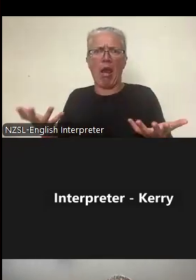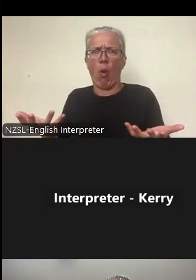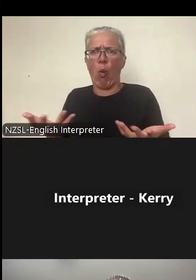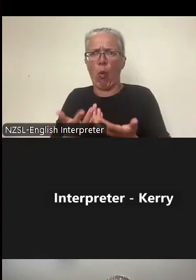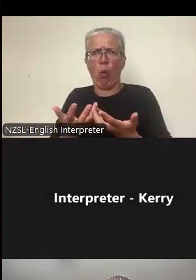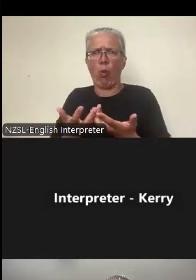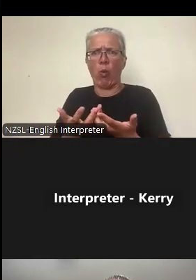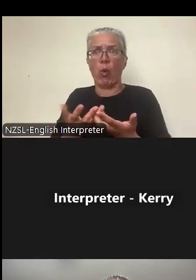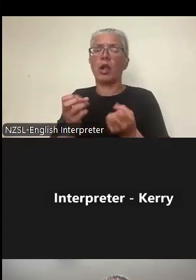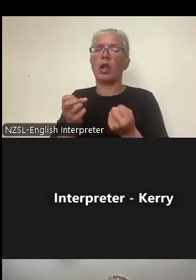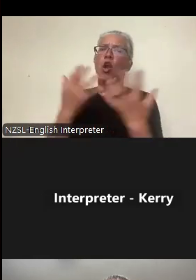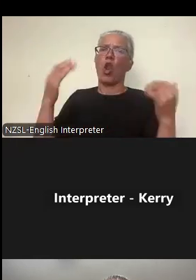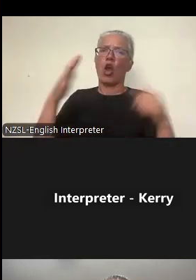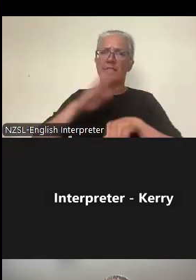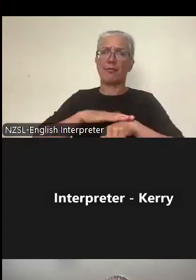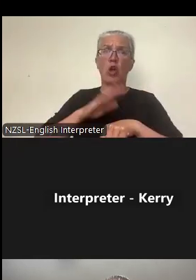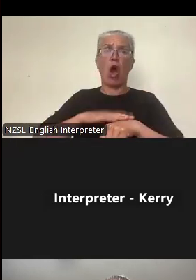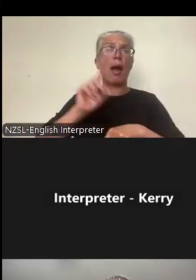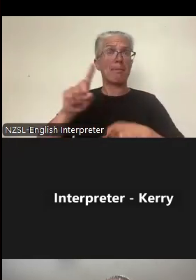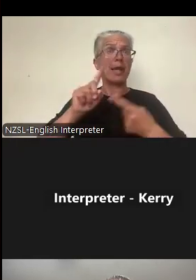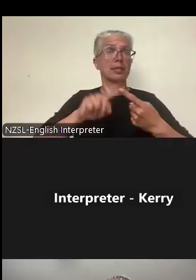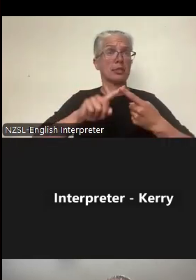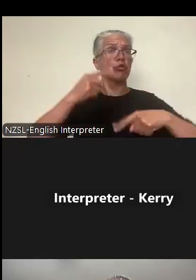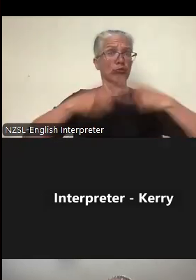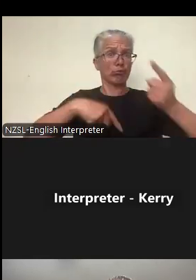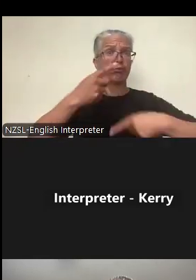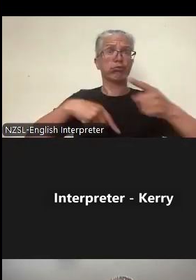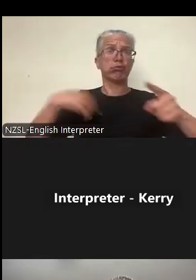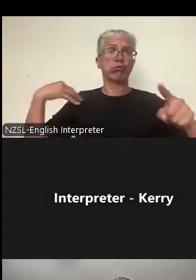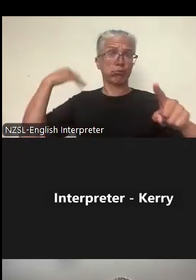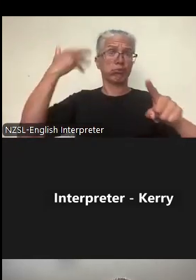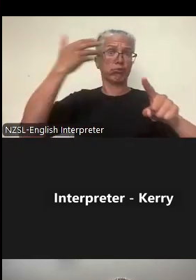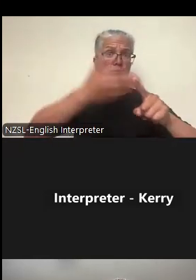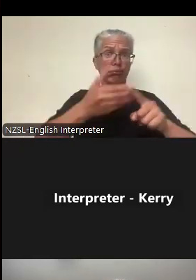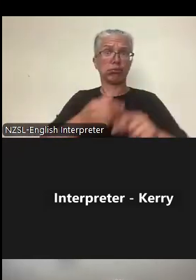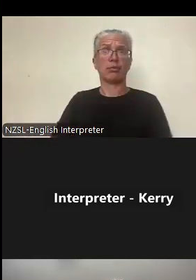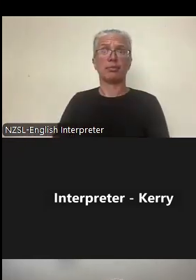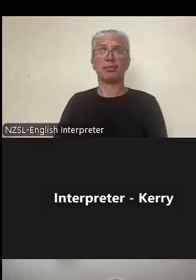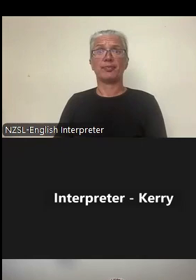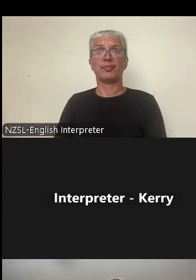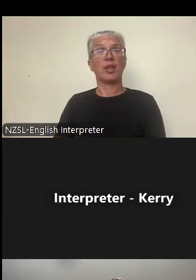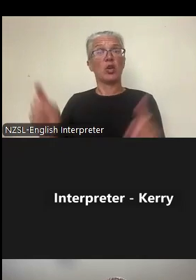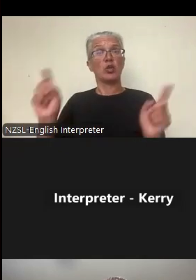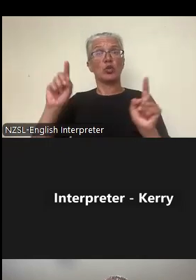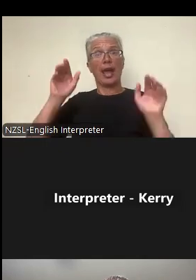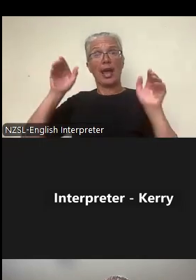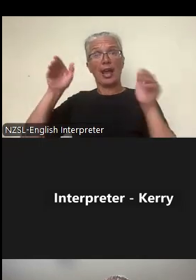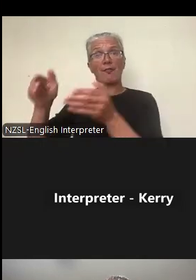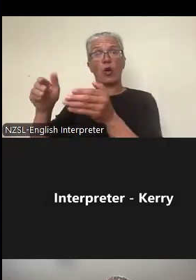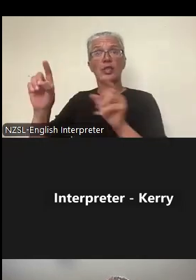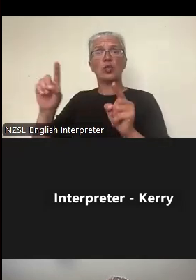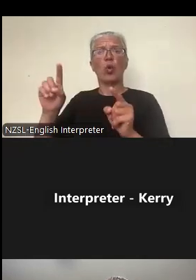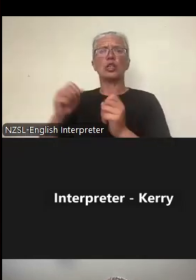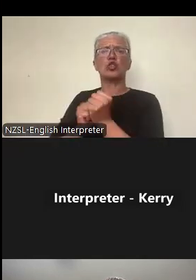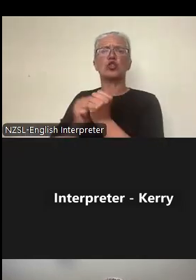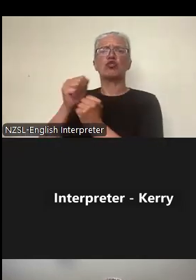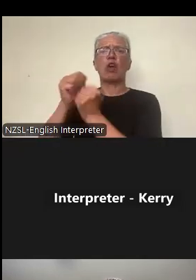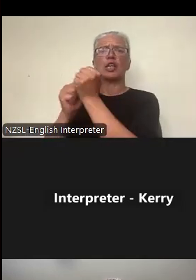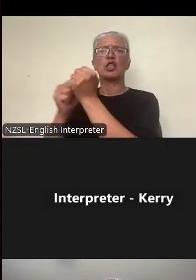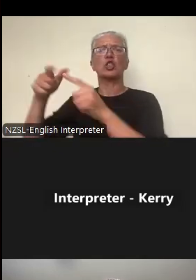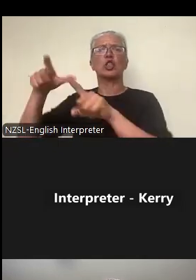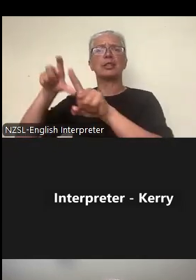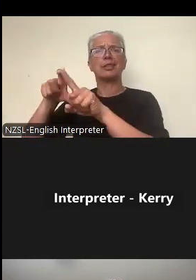is still in place right now. One I'm focusing on today is structured literacy, the change